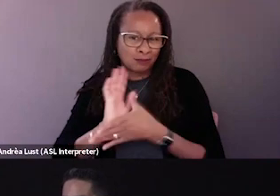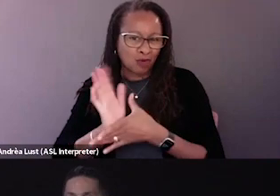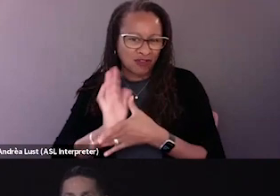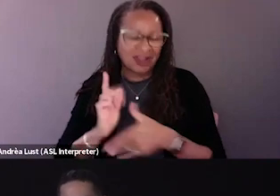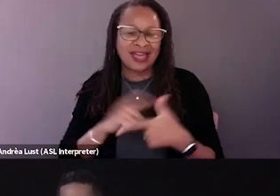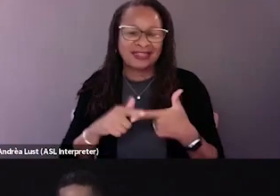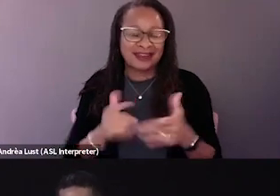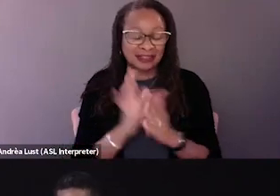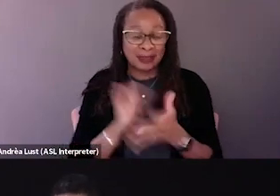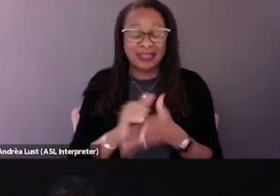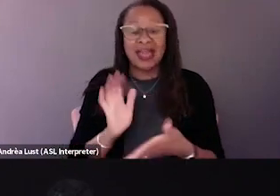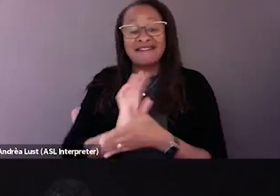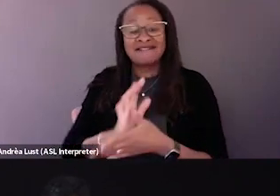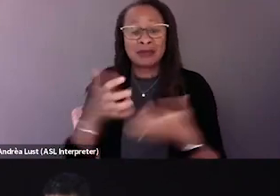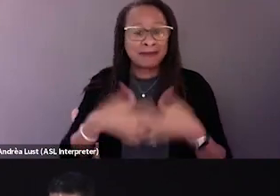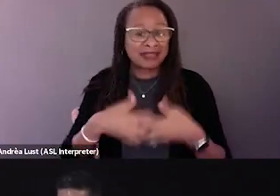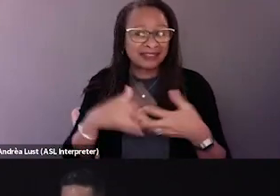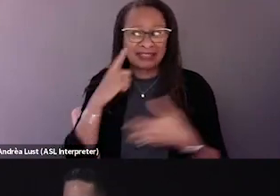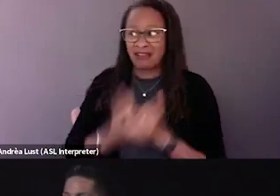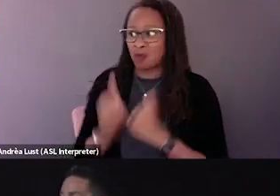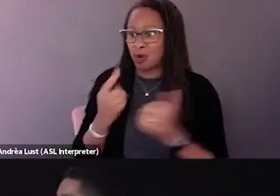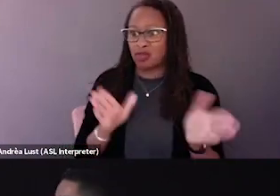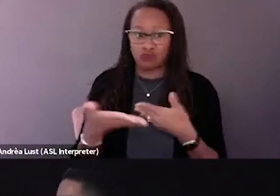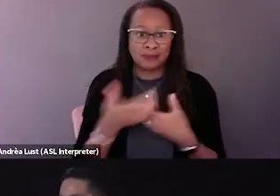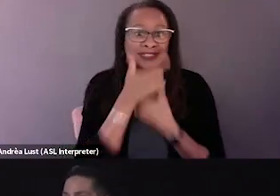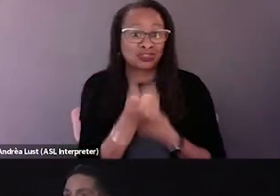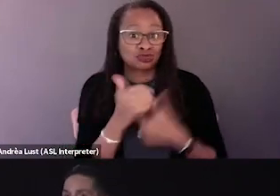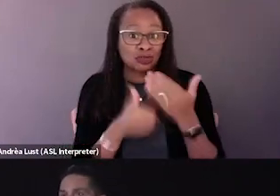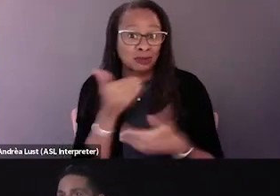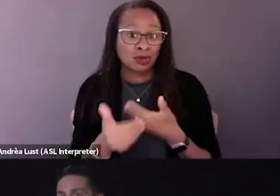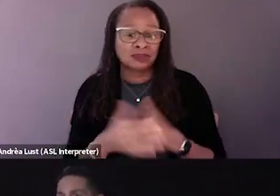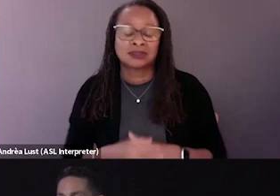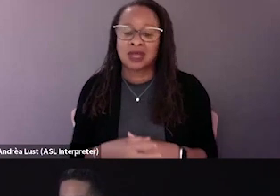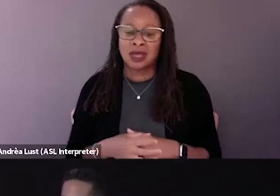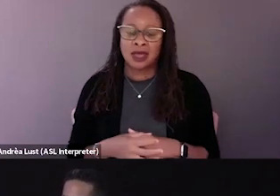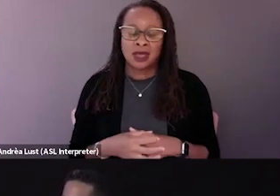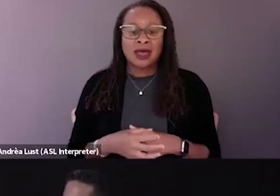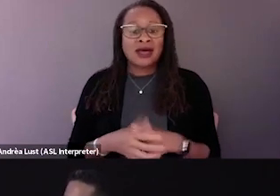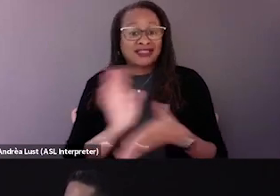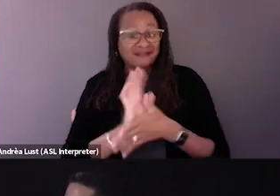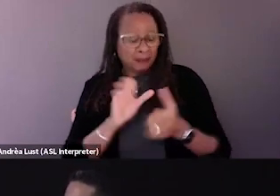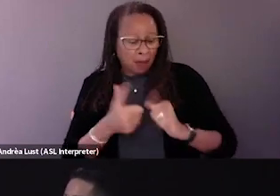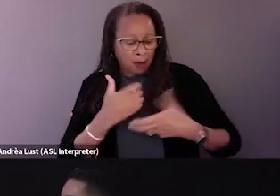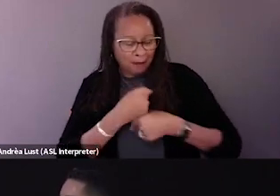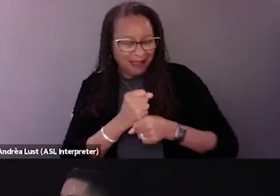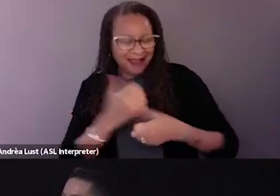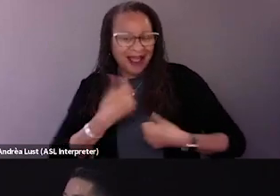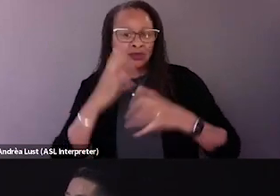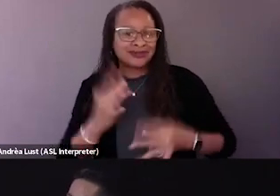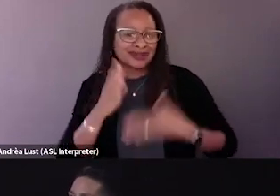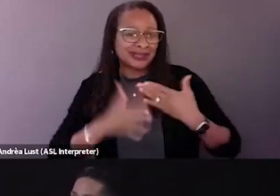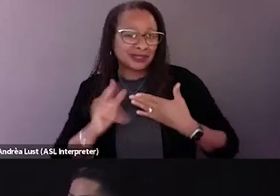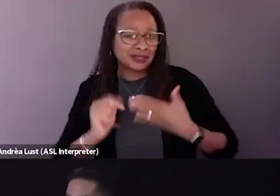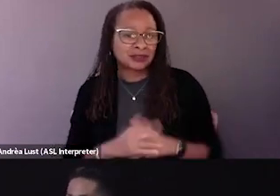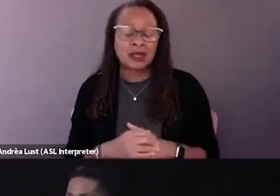and film mechanics. And I think everyone in this room is interested in this process. How not only a film is made, but how you decide to end it.